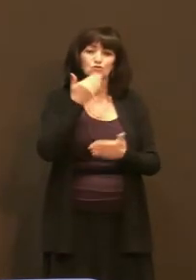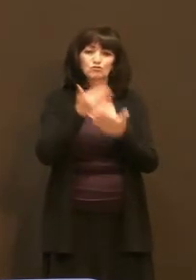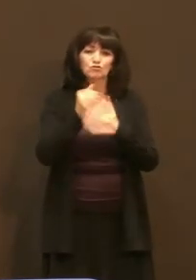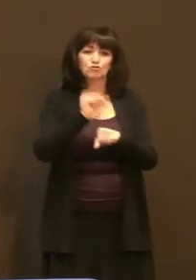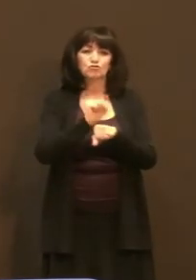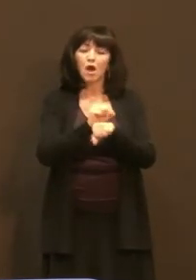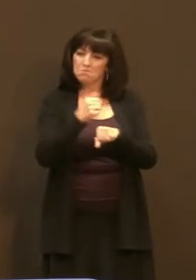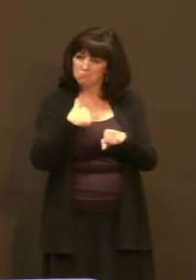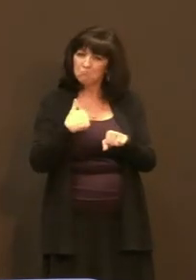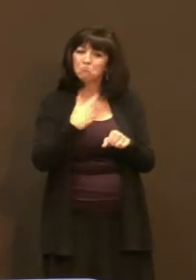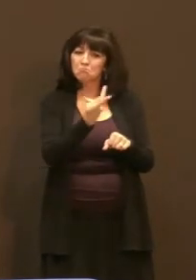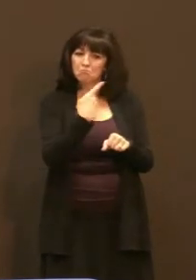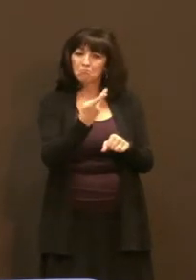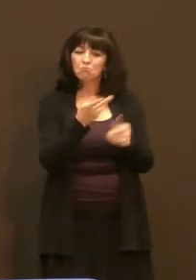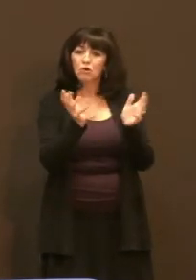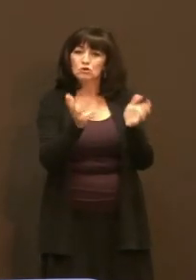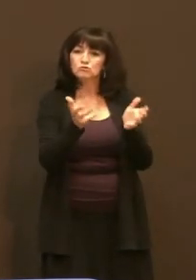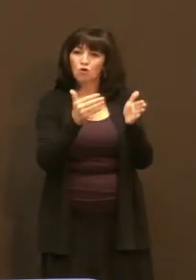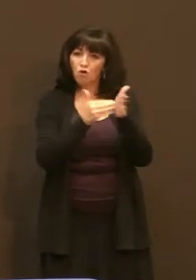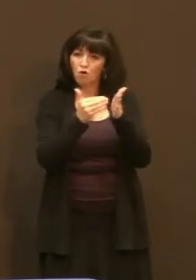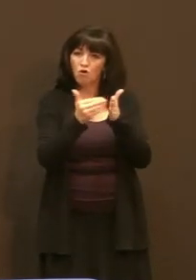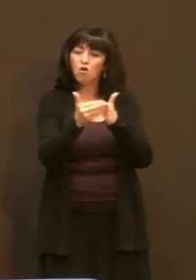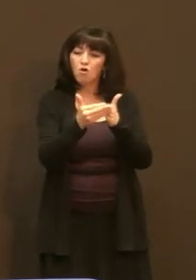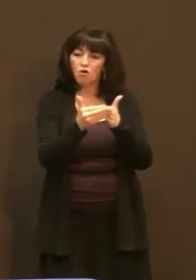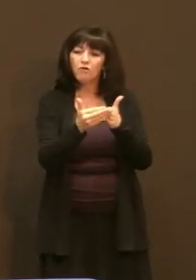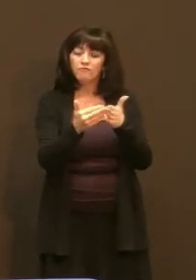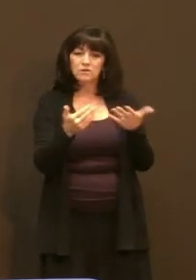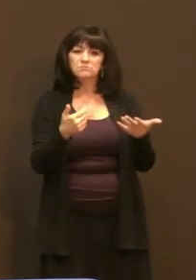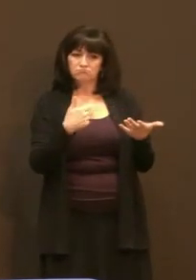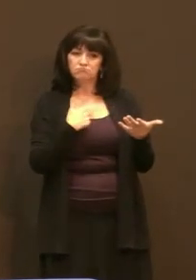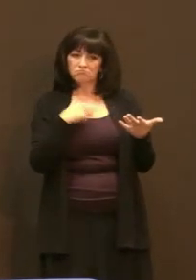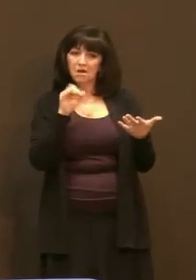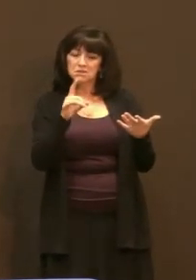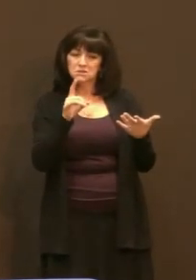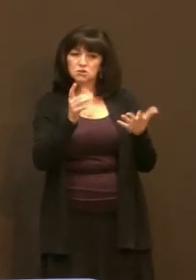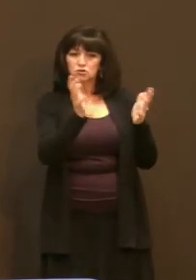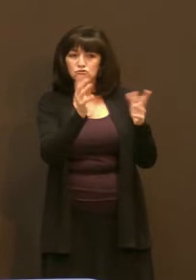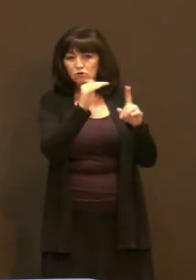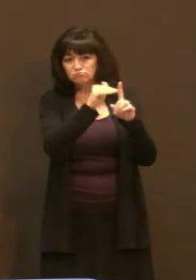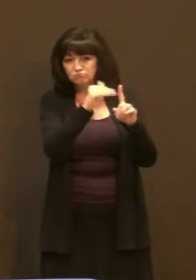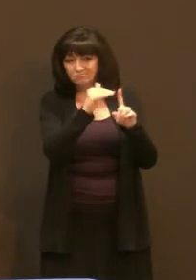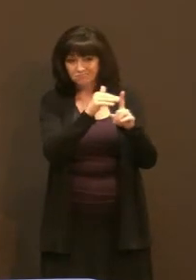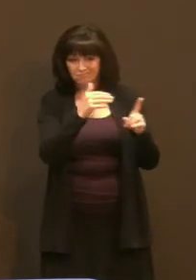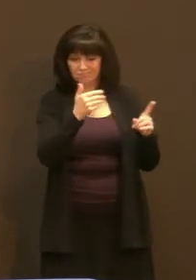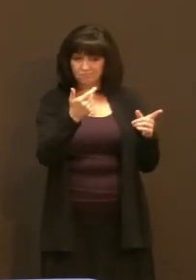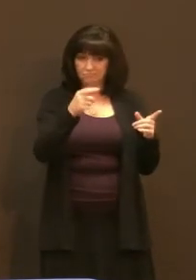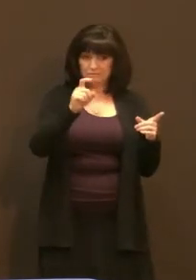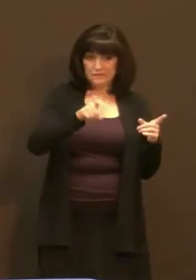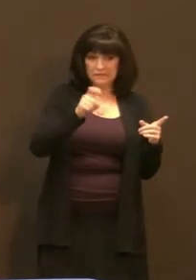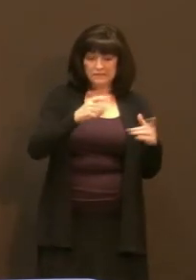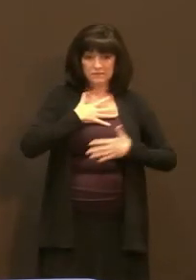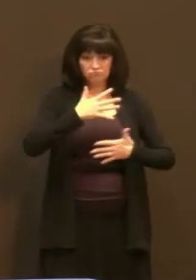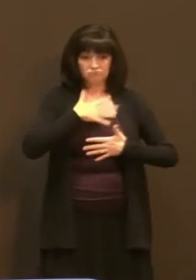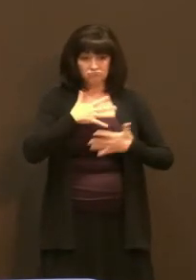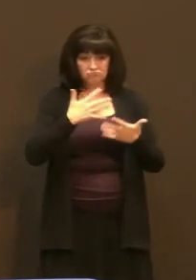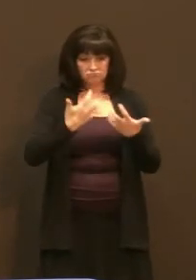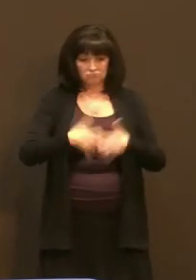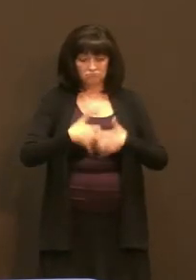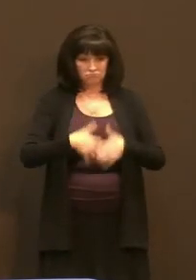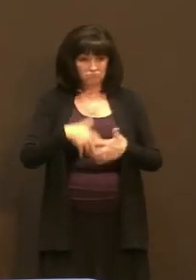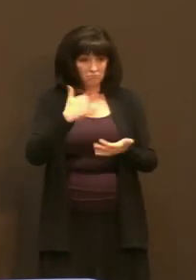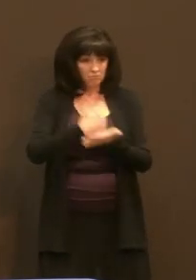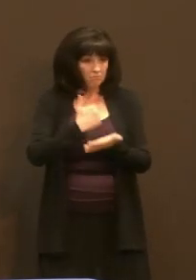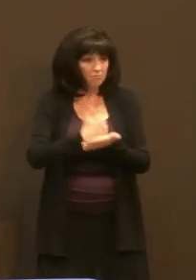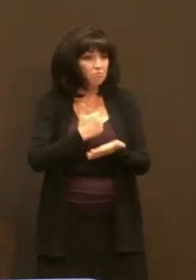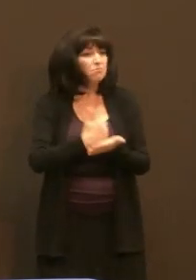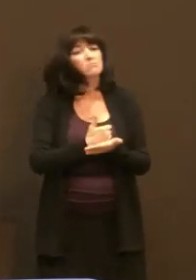often about, I called him with respect to his need for ventilators. I've talked to him about closing down businesses and beaches